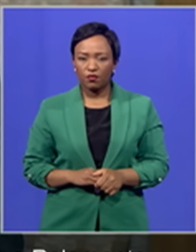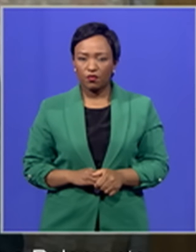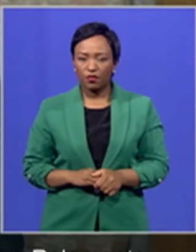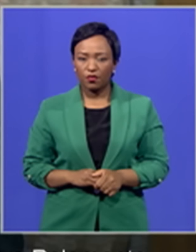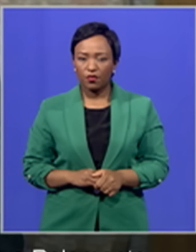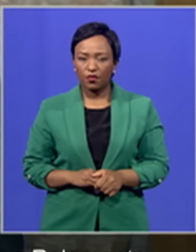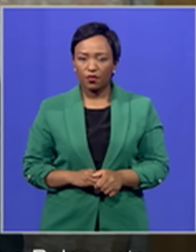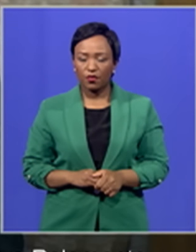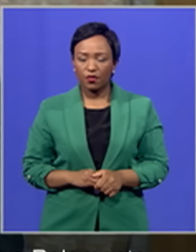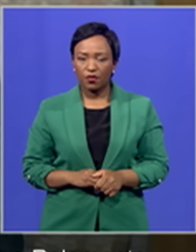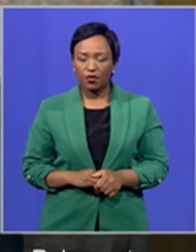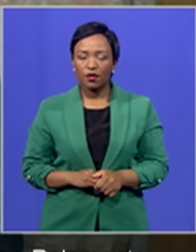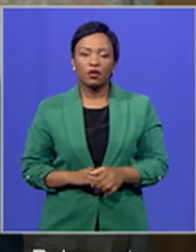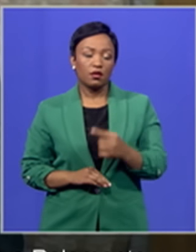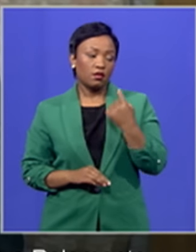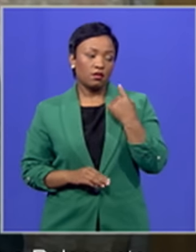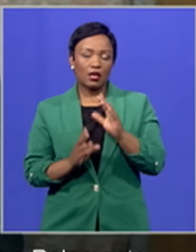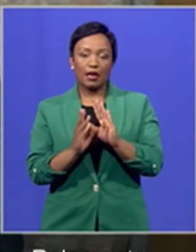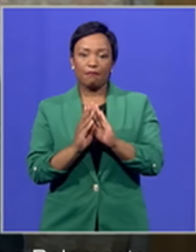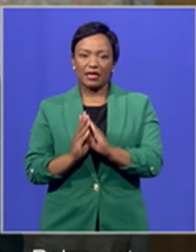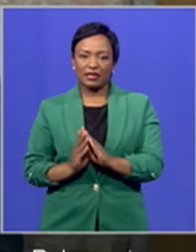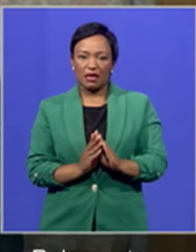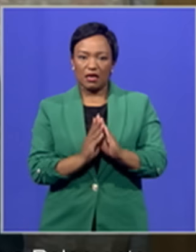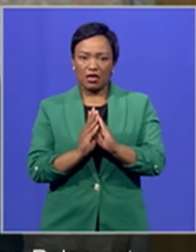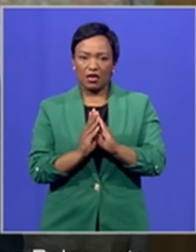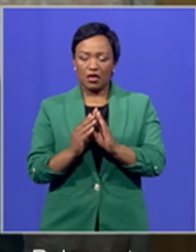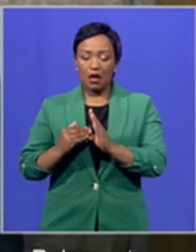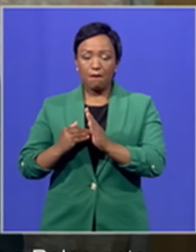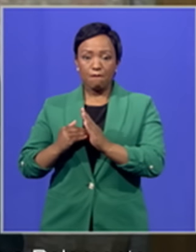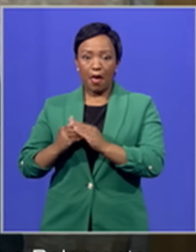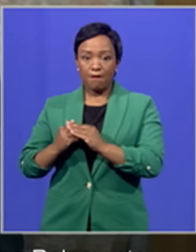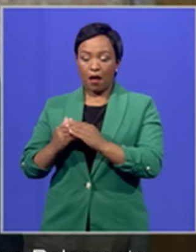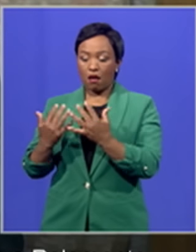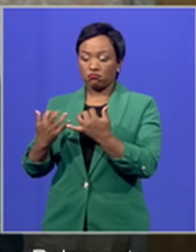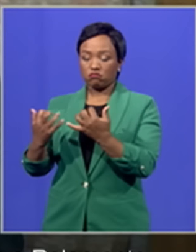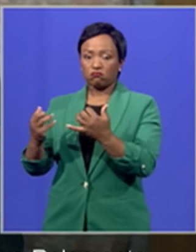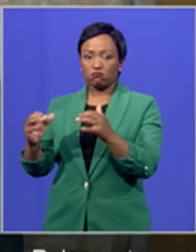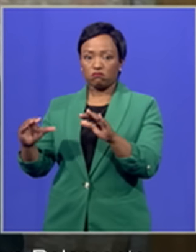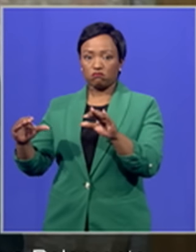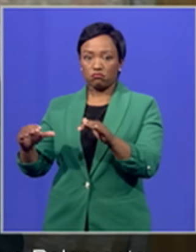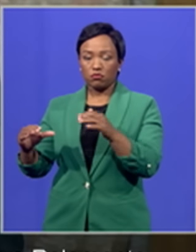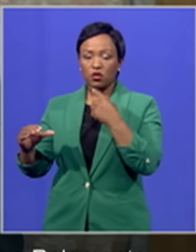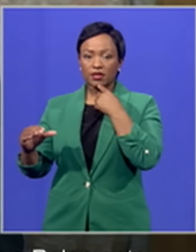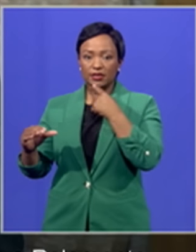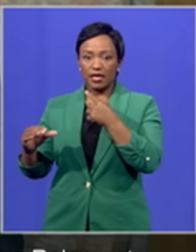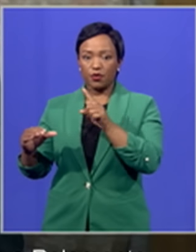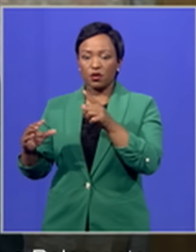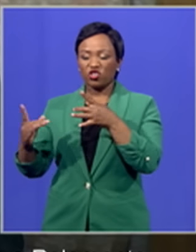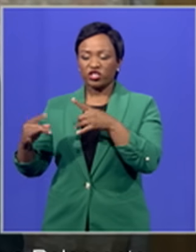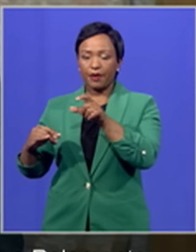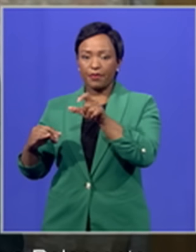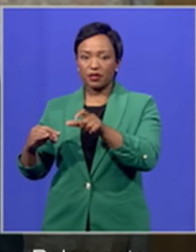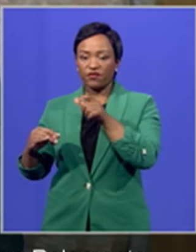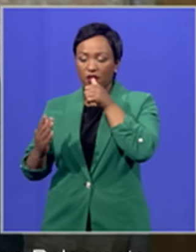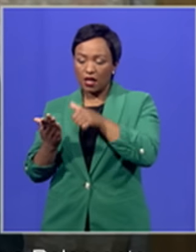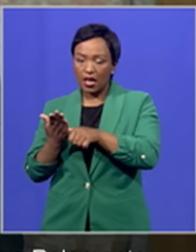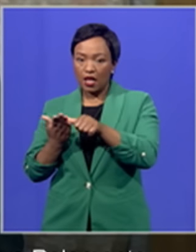sought. In the last meeting, the members have said, when you write a letter